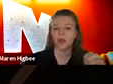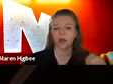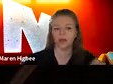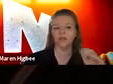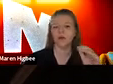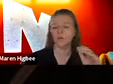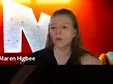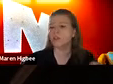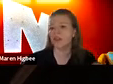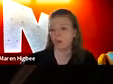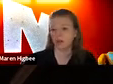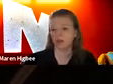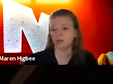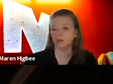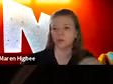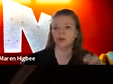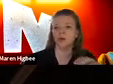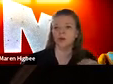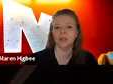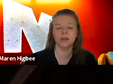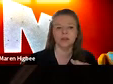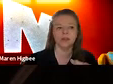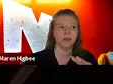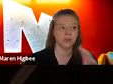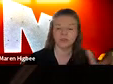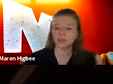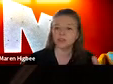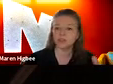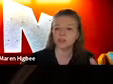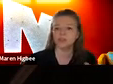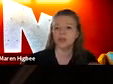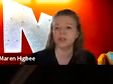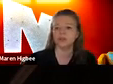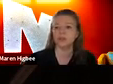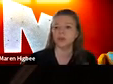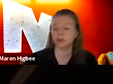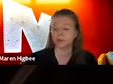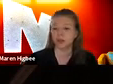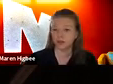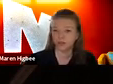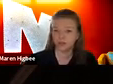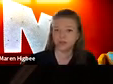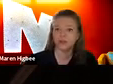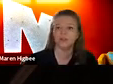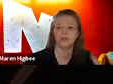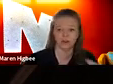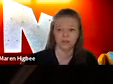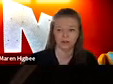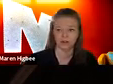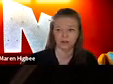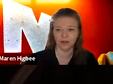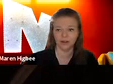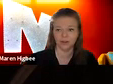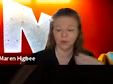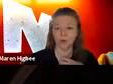of what the network is. So I know in translation services, you guys are familiar with redundancies. It's very,